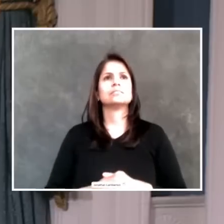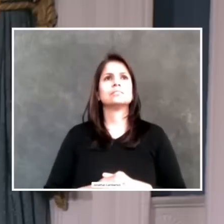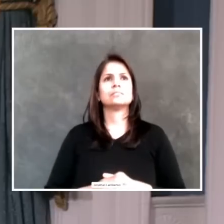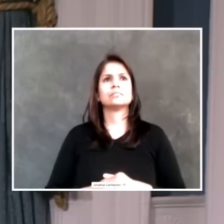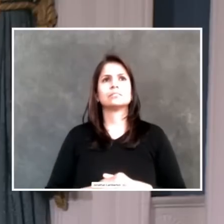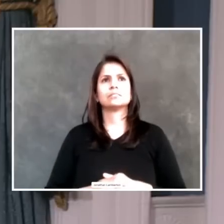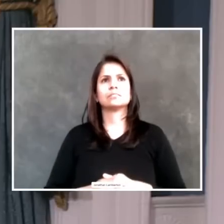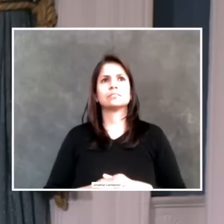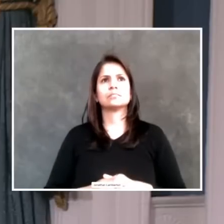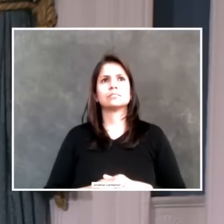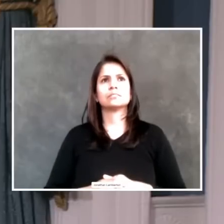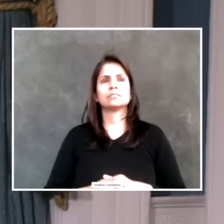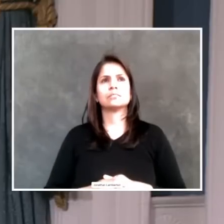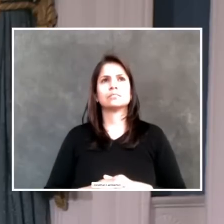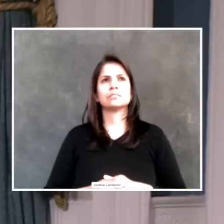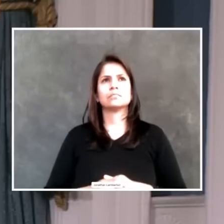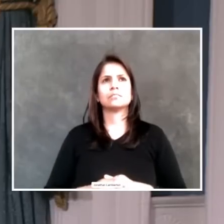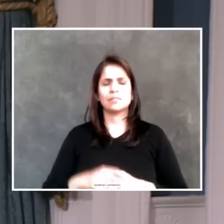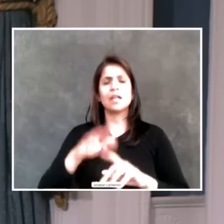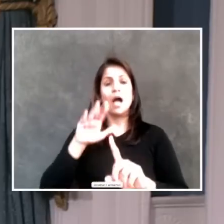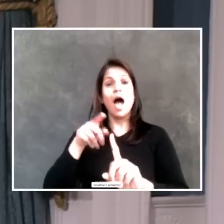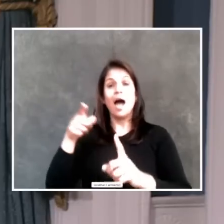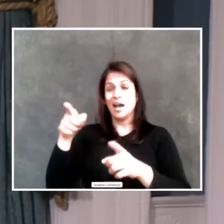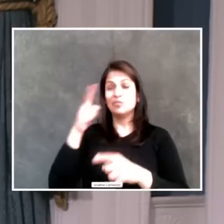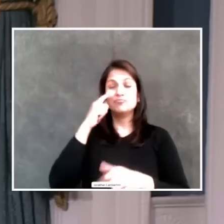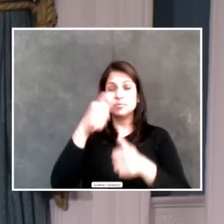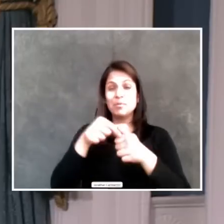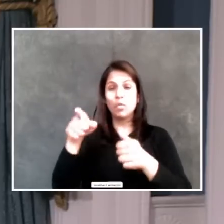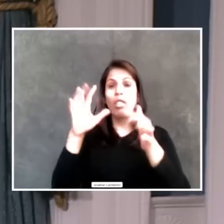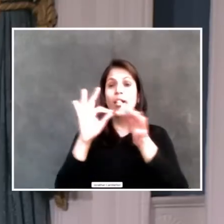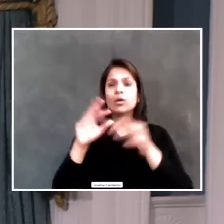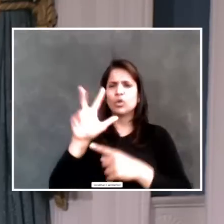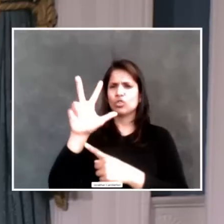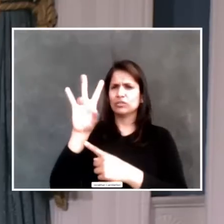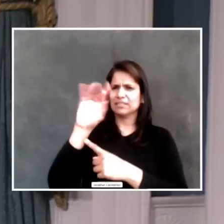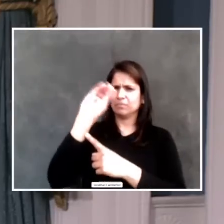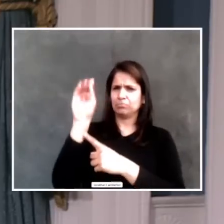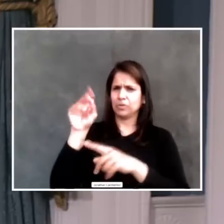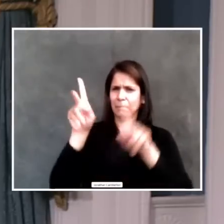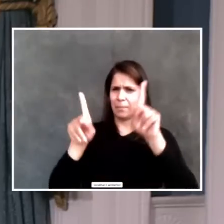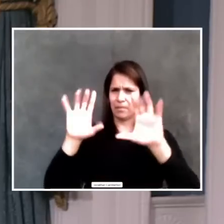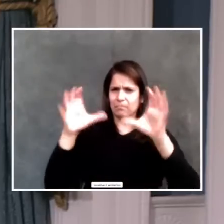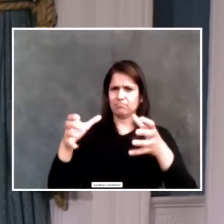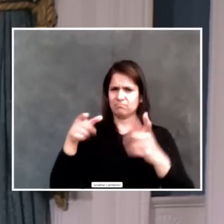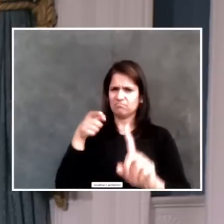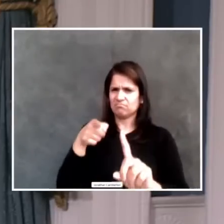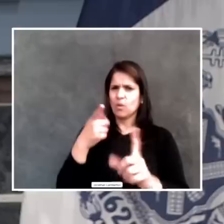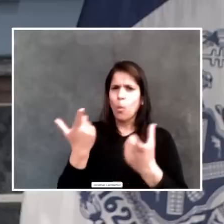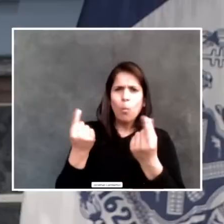those data sources will become more and more clear, and there will be fewer individuals who are in that category.